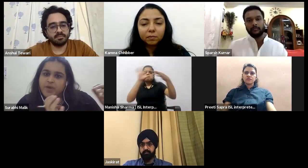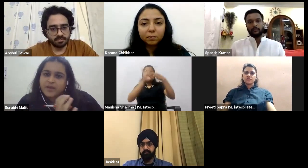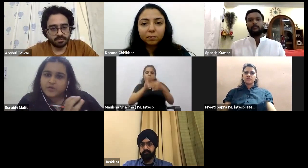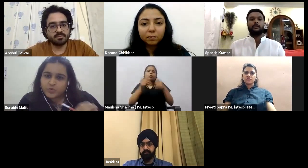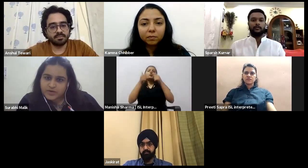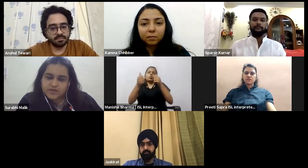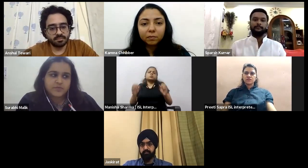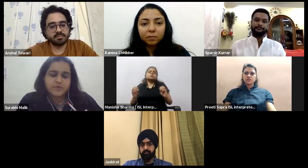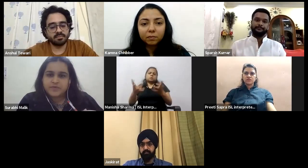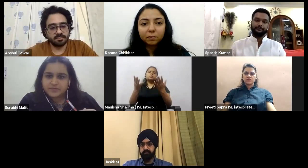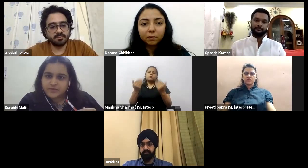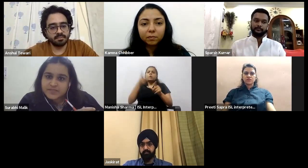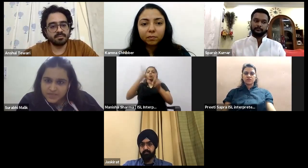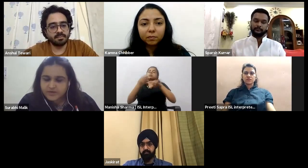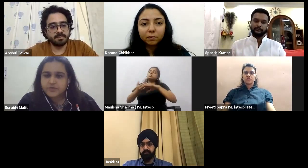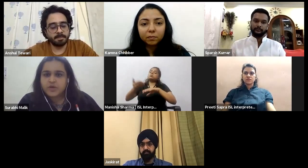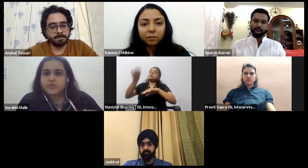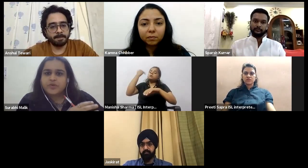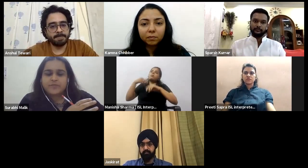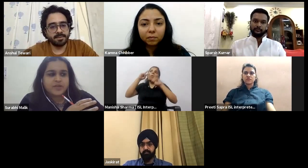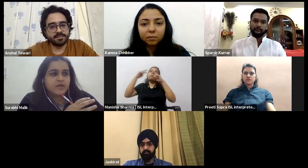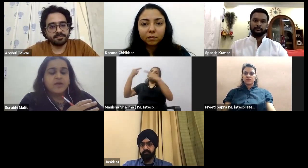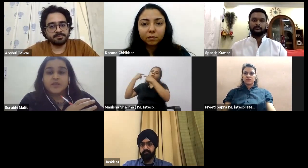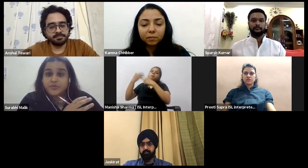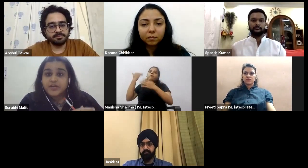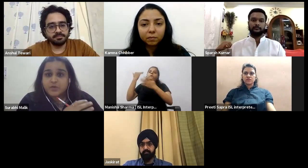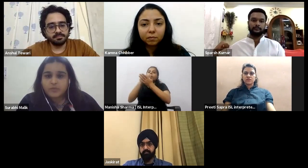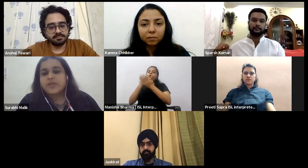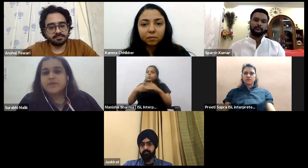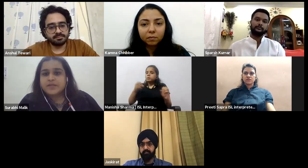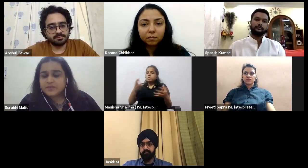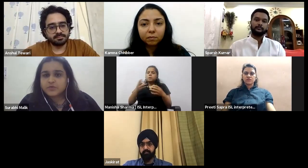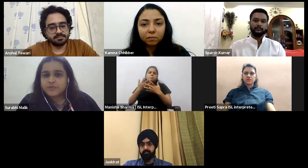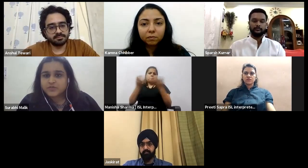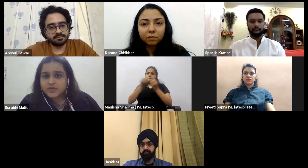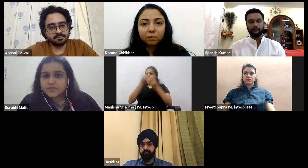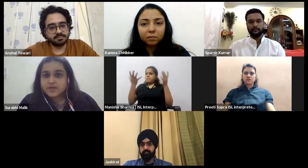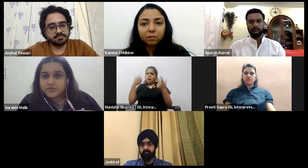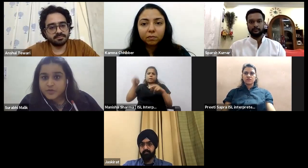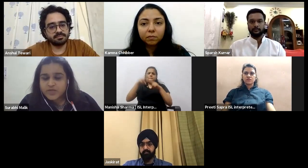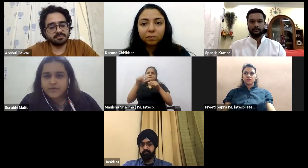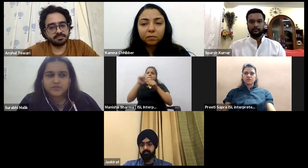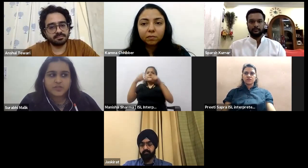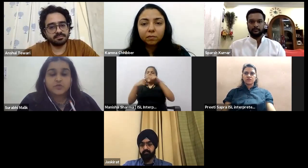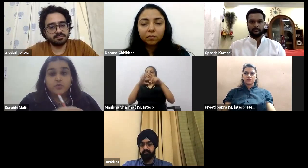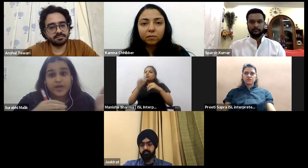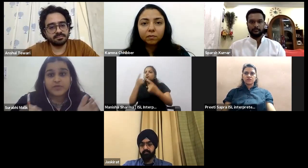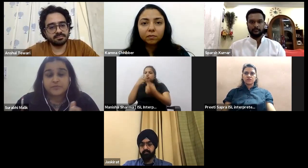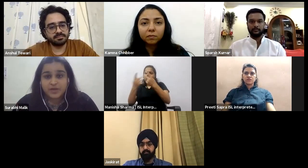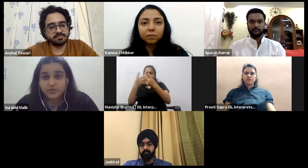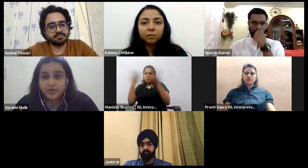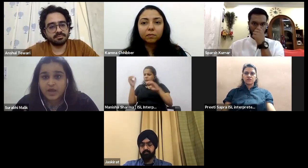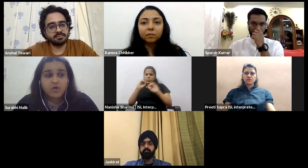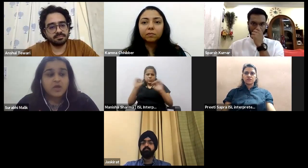I look back at 2 years when we started, our program, when there were really not many, fact checkers in the country doing fact checking, to where